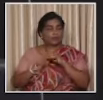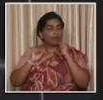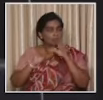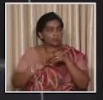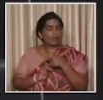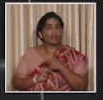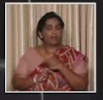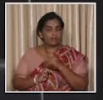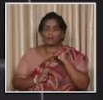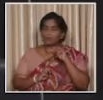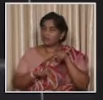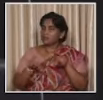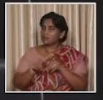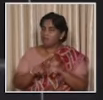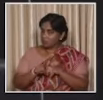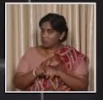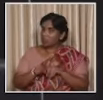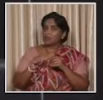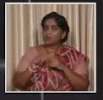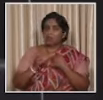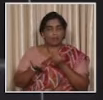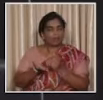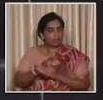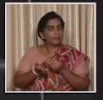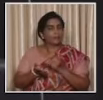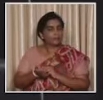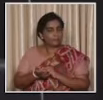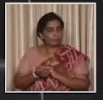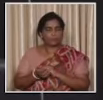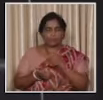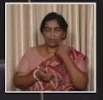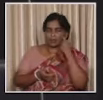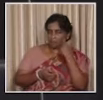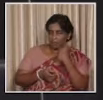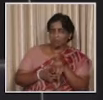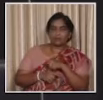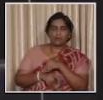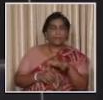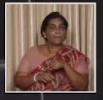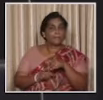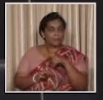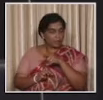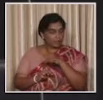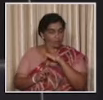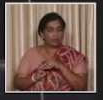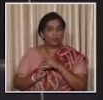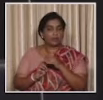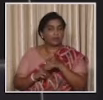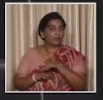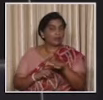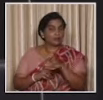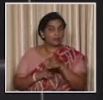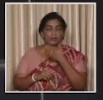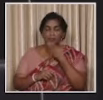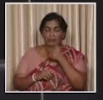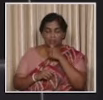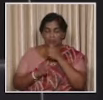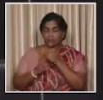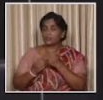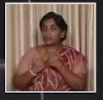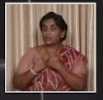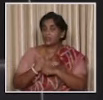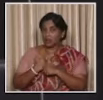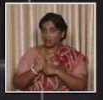think another neglected area is the community water supply department. Mr. Minister, I know you have a state minister handling